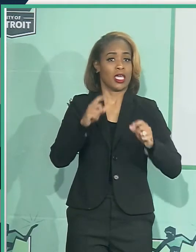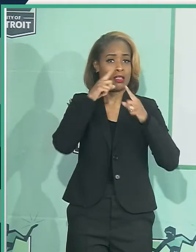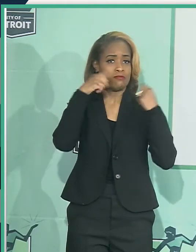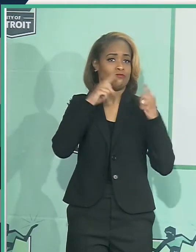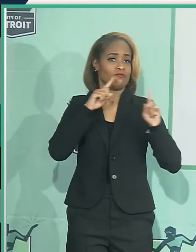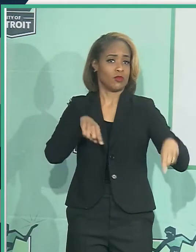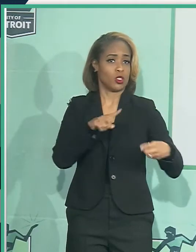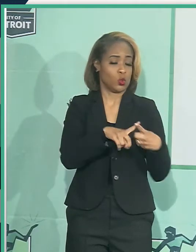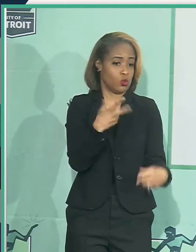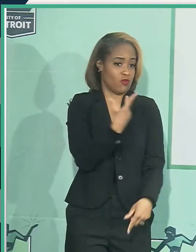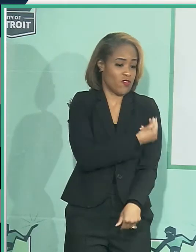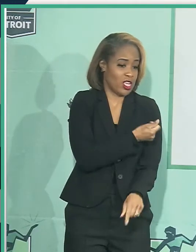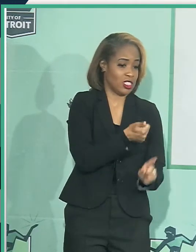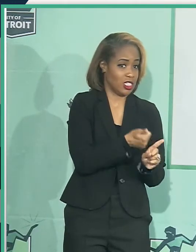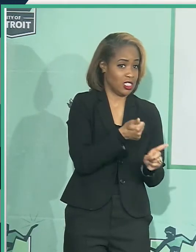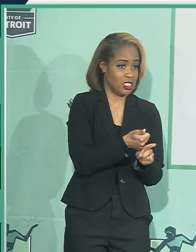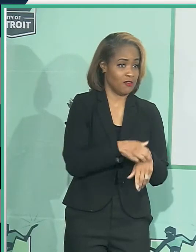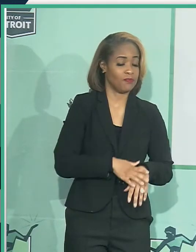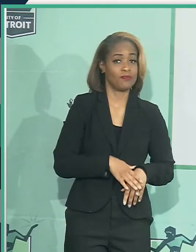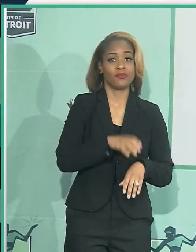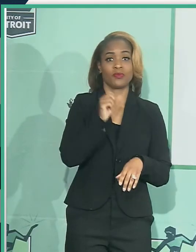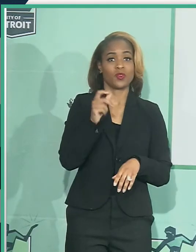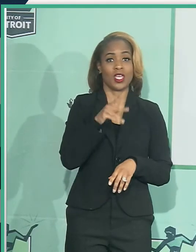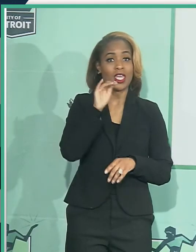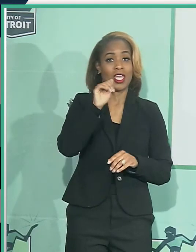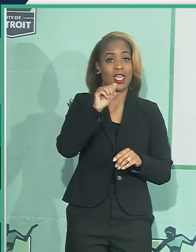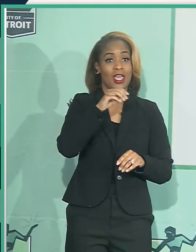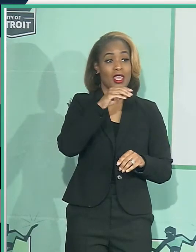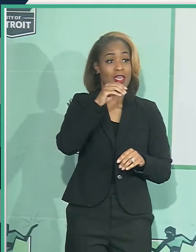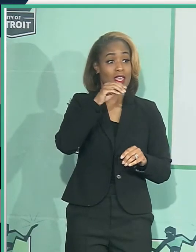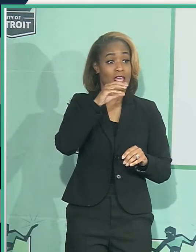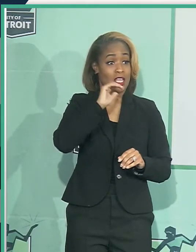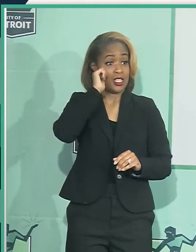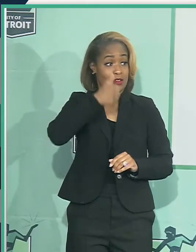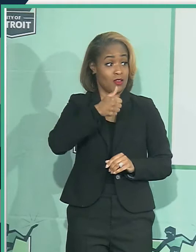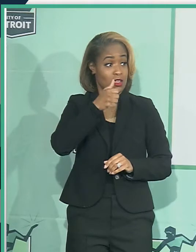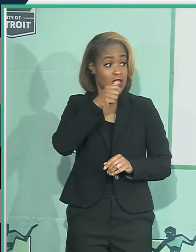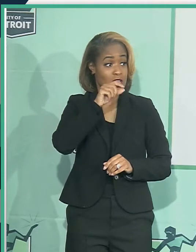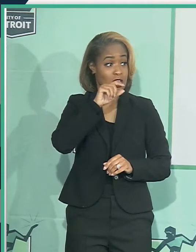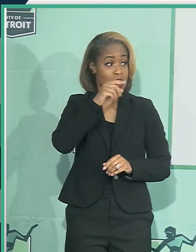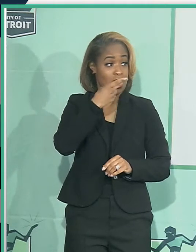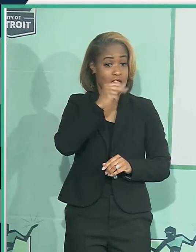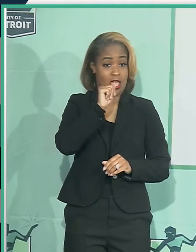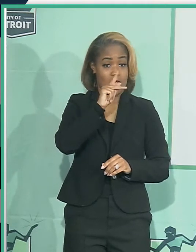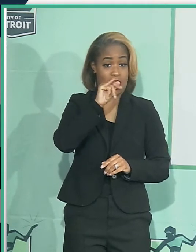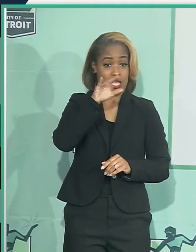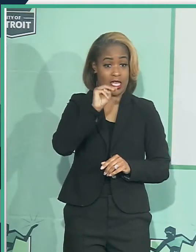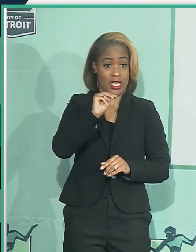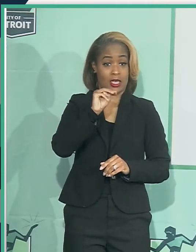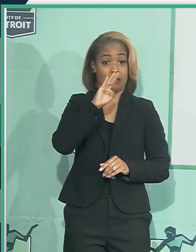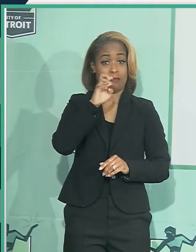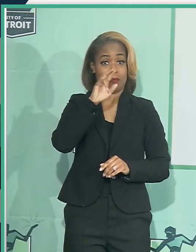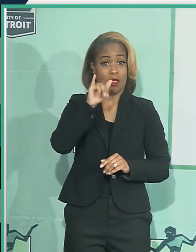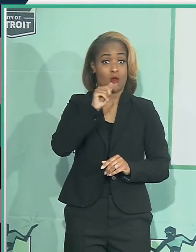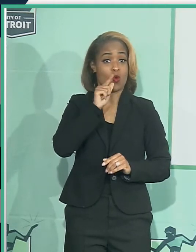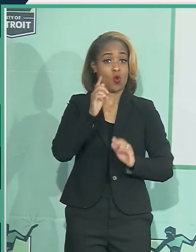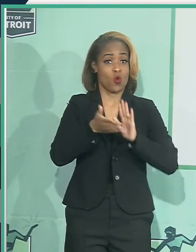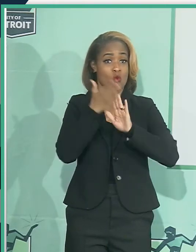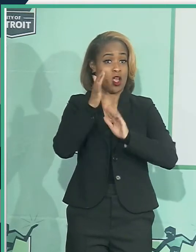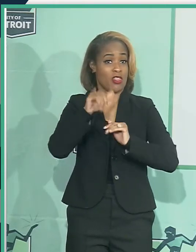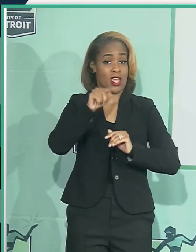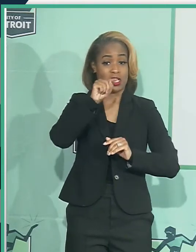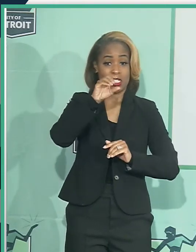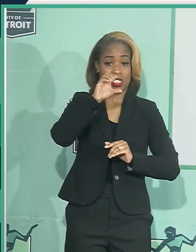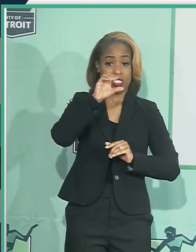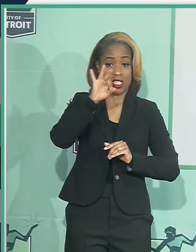All right, and the man of the hour tomorrow is Hakeem Barry. He'll be running TCF. Are you ready to go? We are all ready